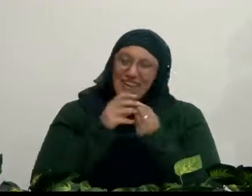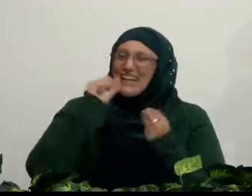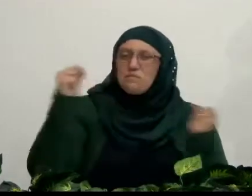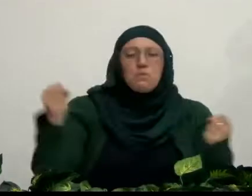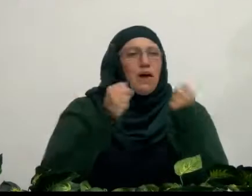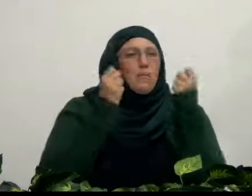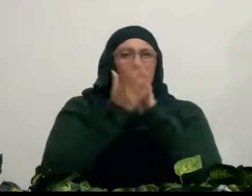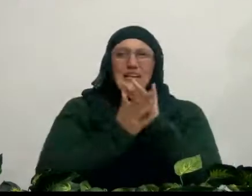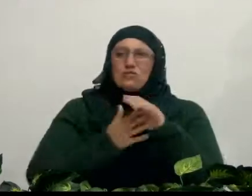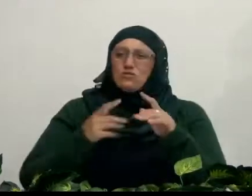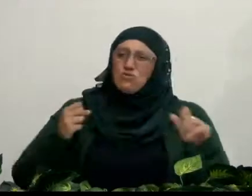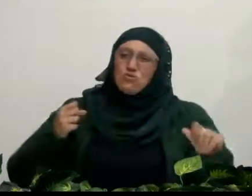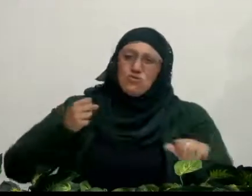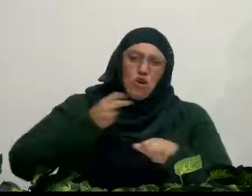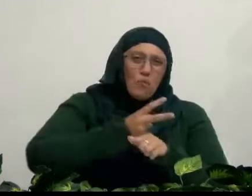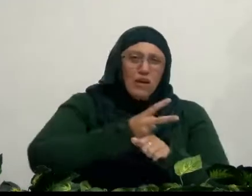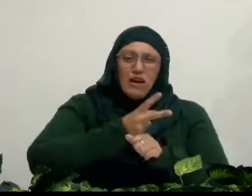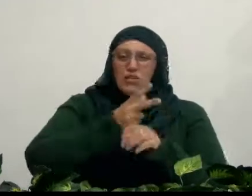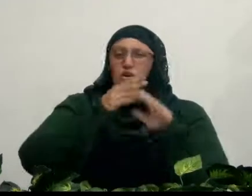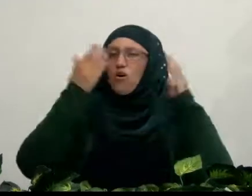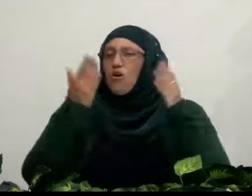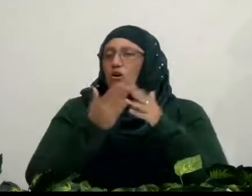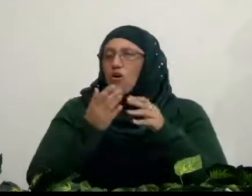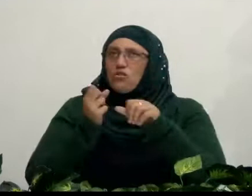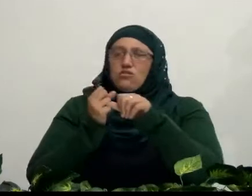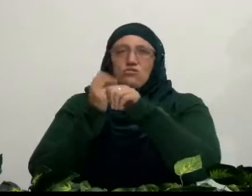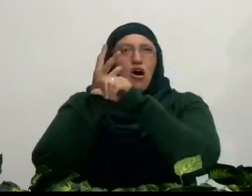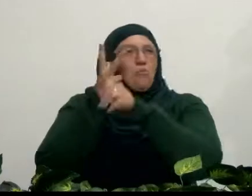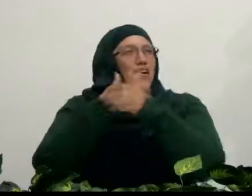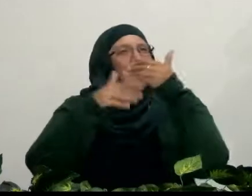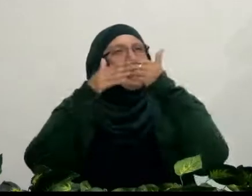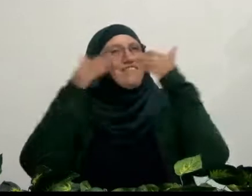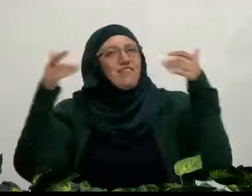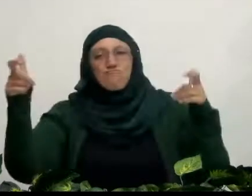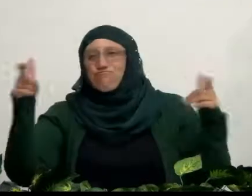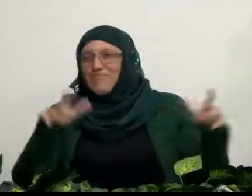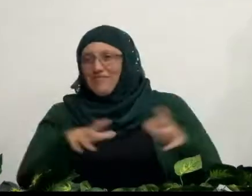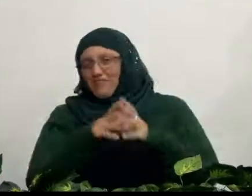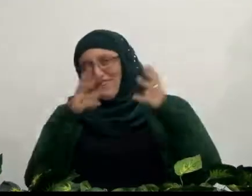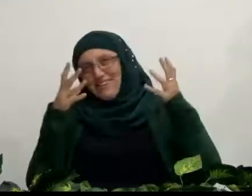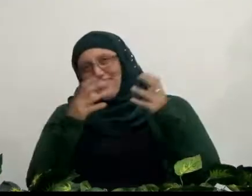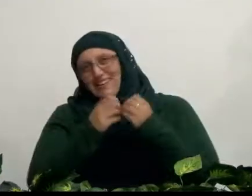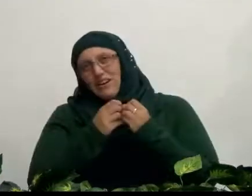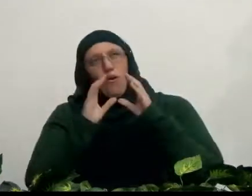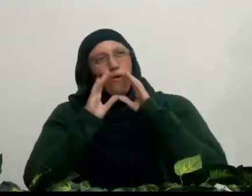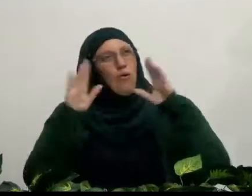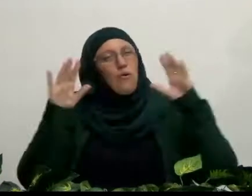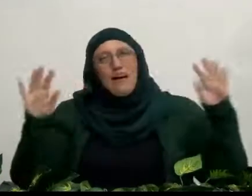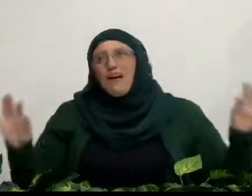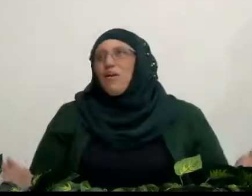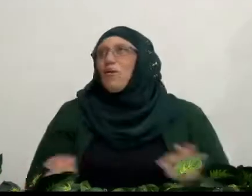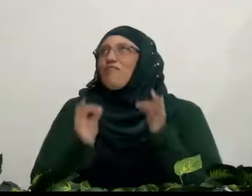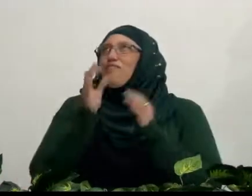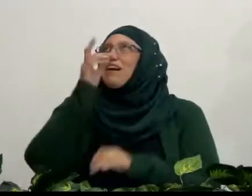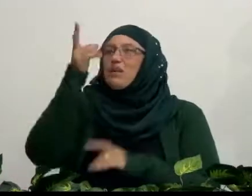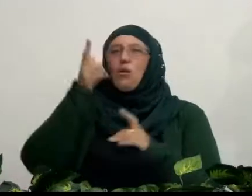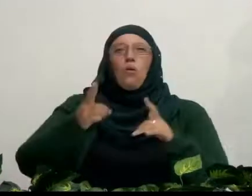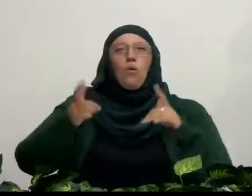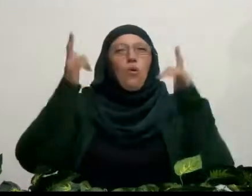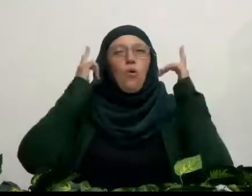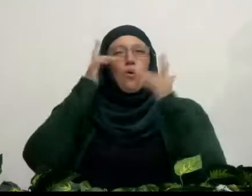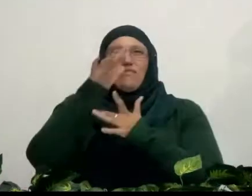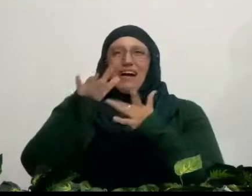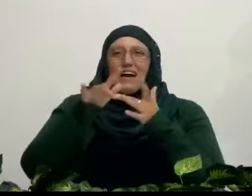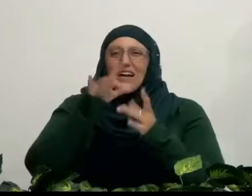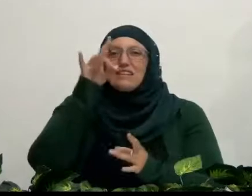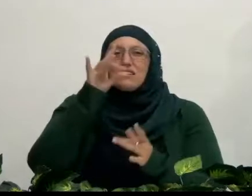heavens. Holy and glorified is He, the Lord of the angels and of the spirit. His